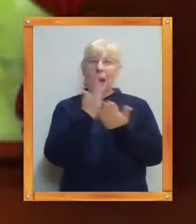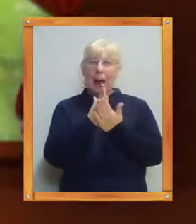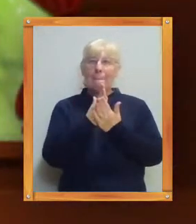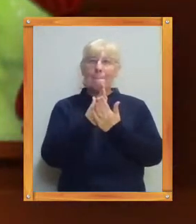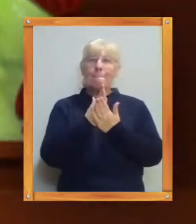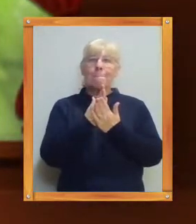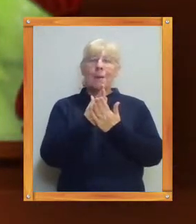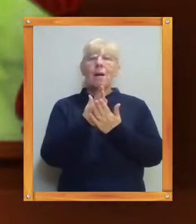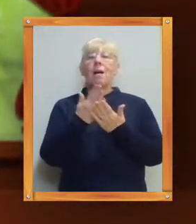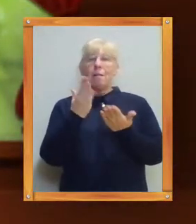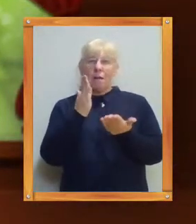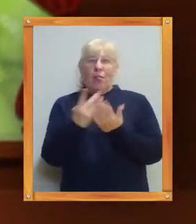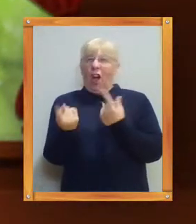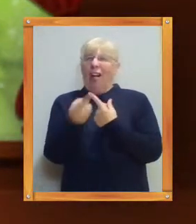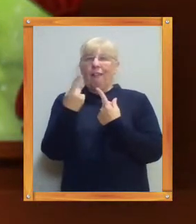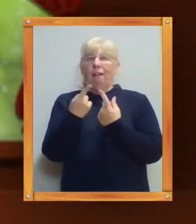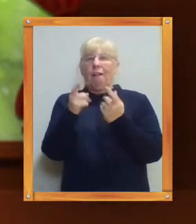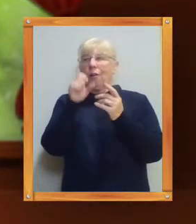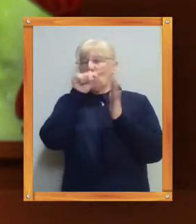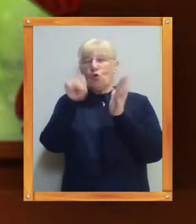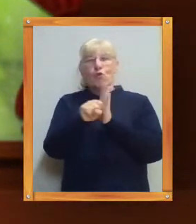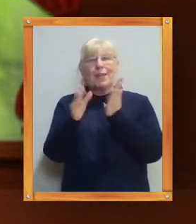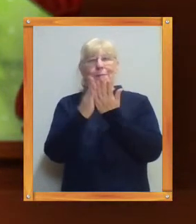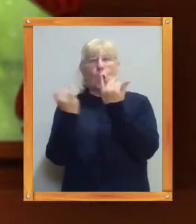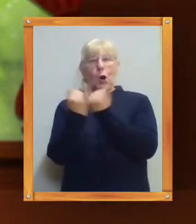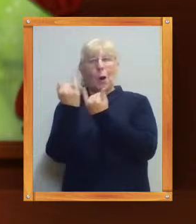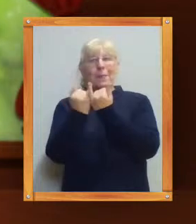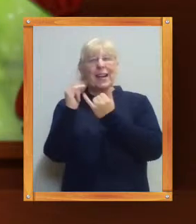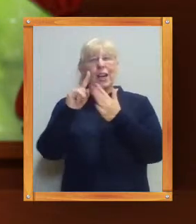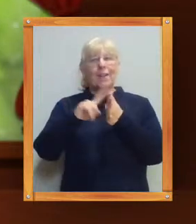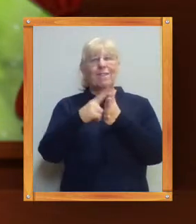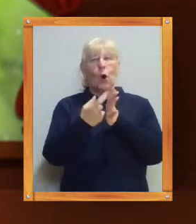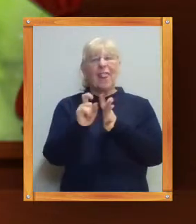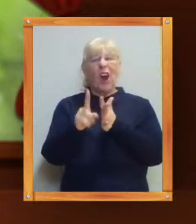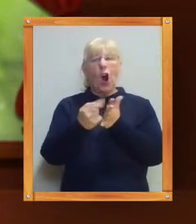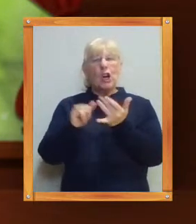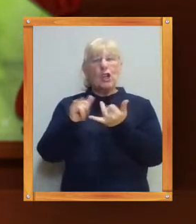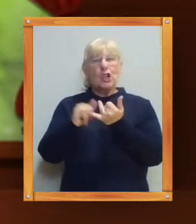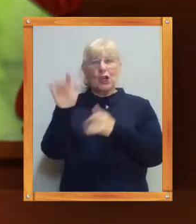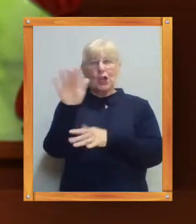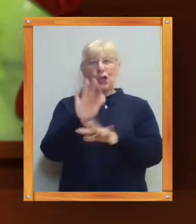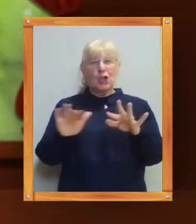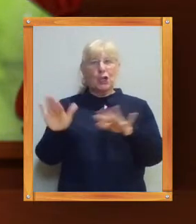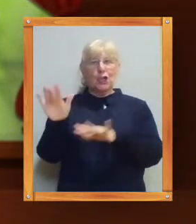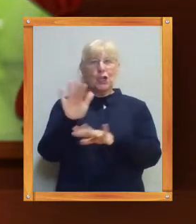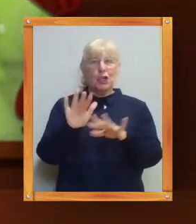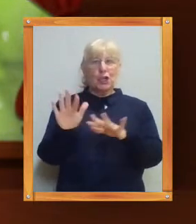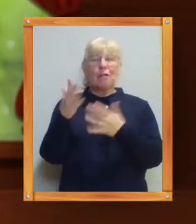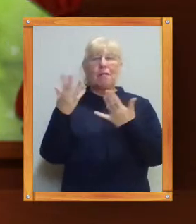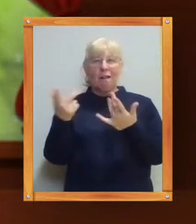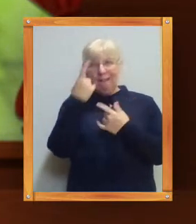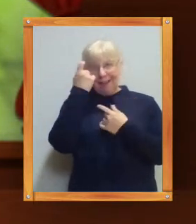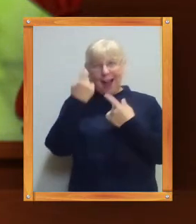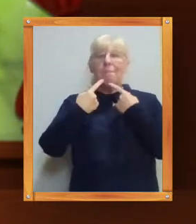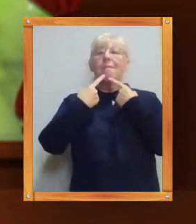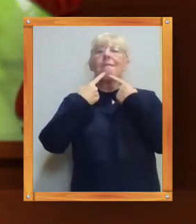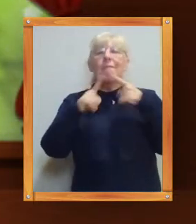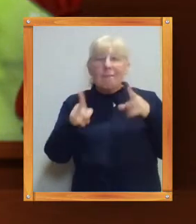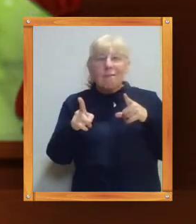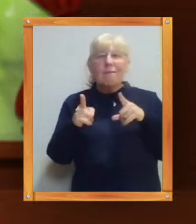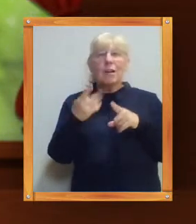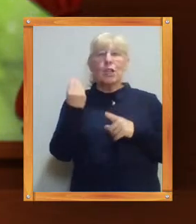on in the community for the last wee while. And I got a chance now to be able to announce some of our